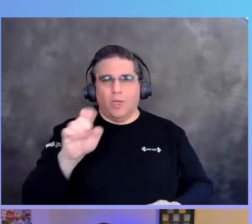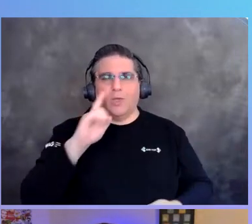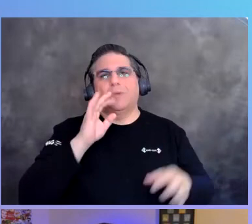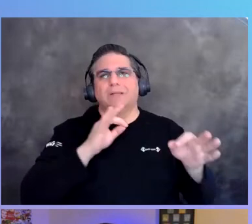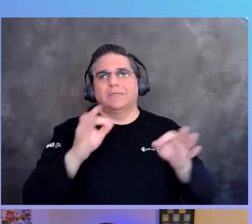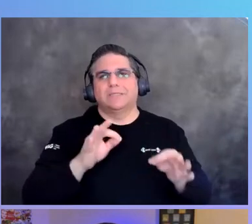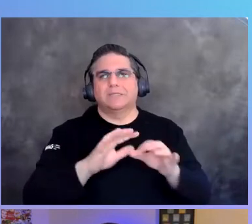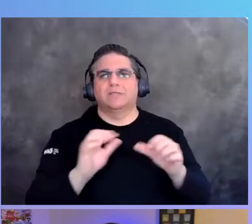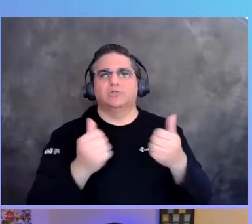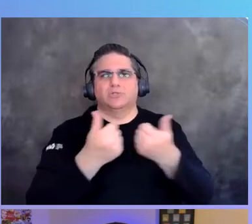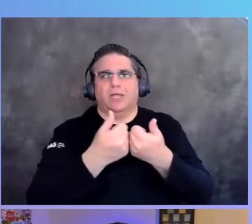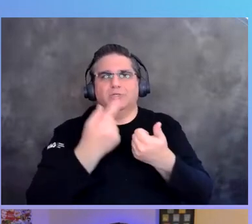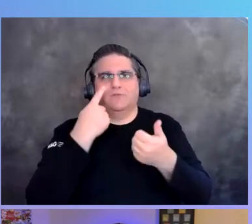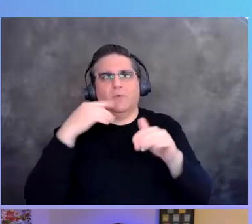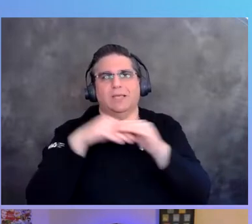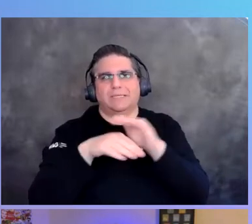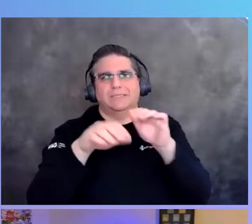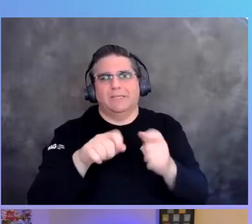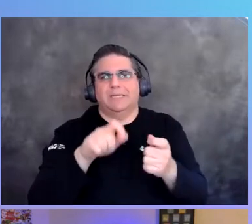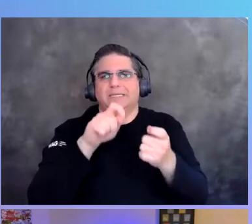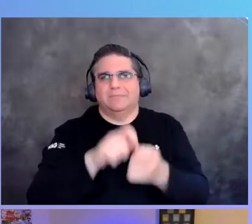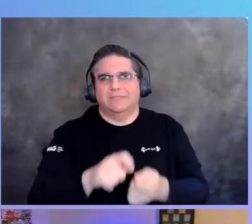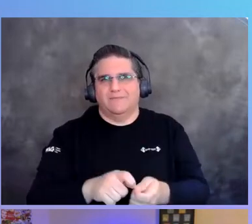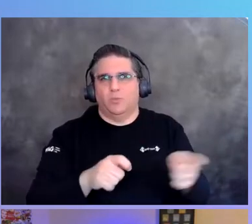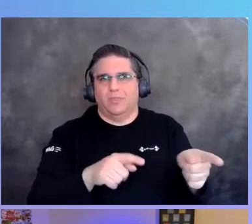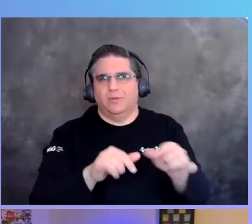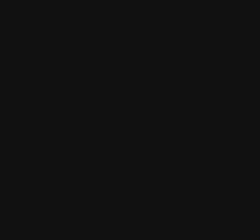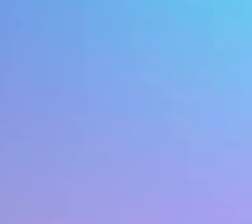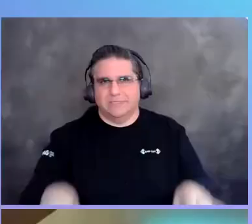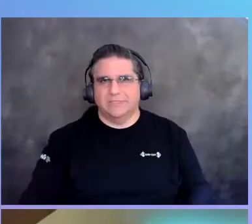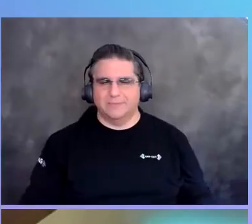for accessibility specifically in these systems.